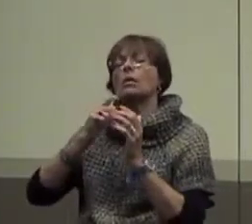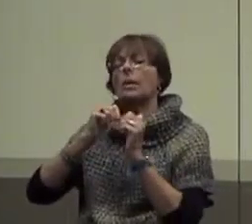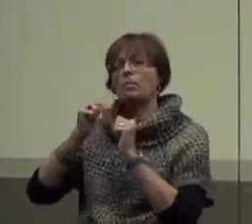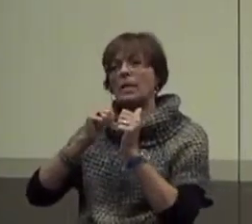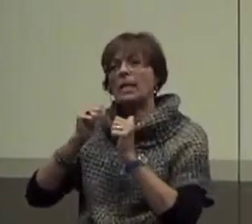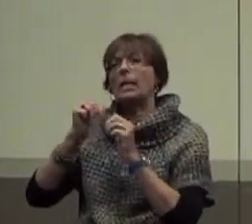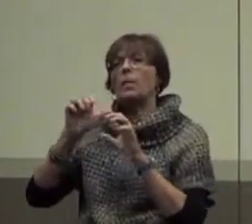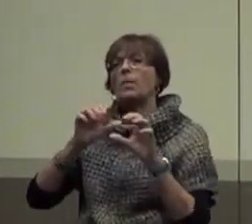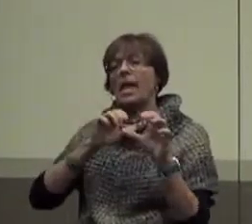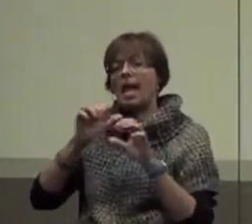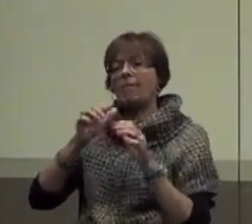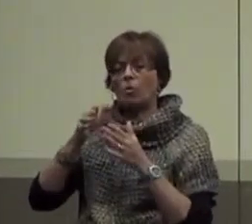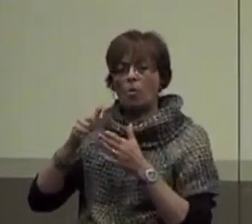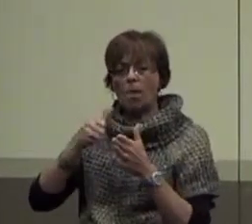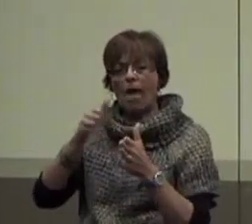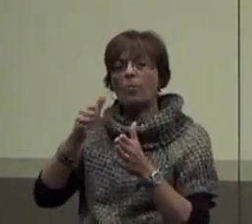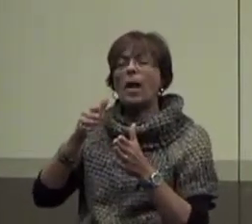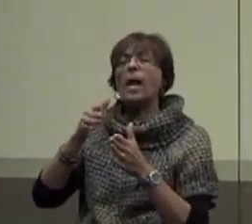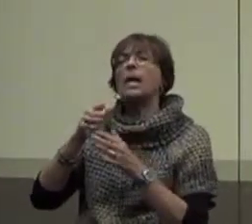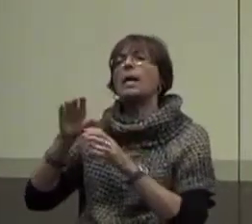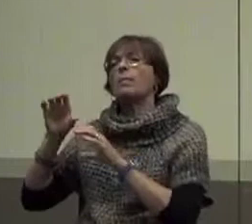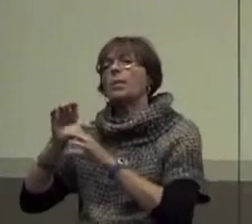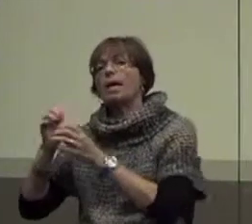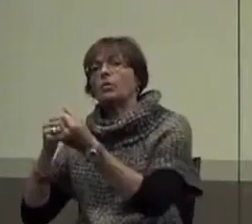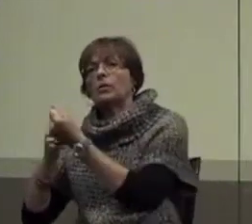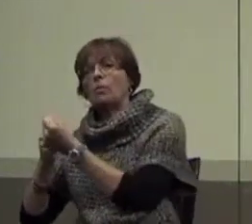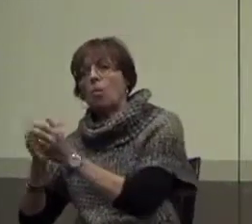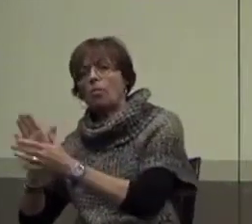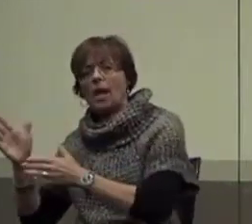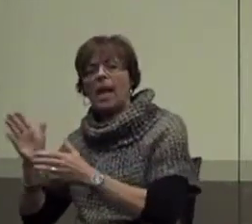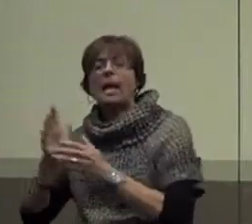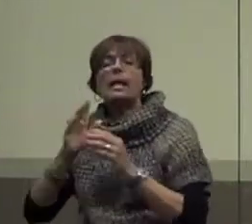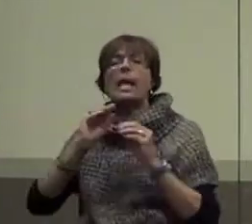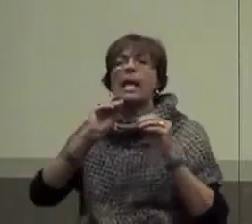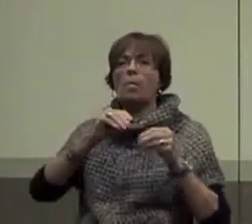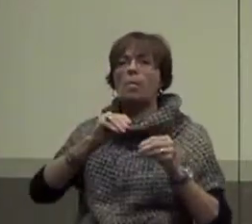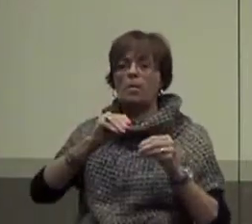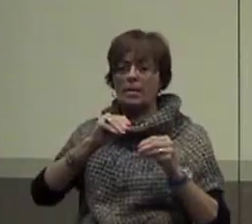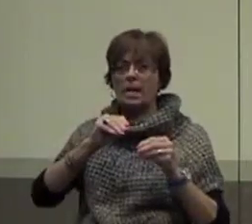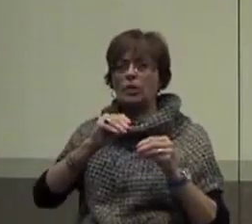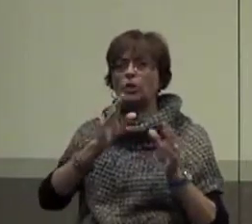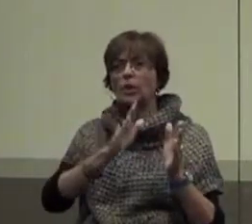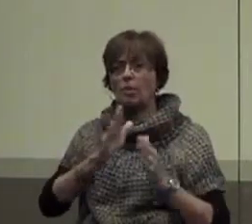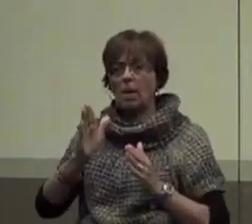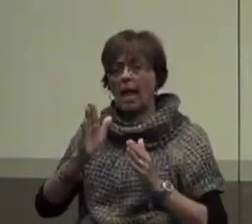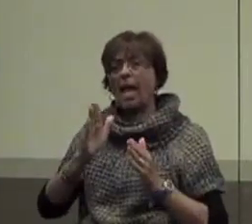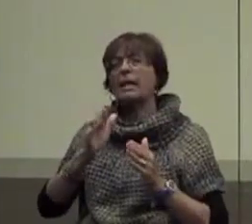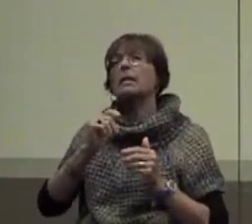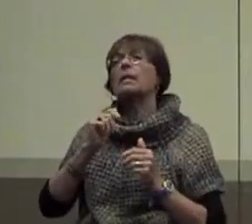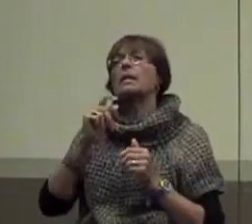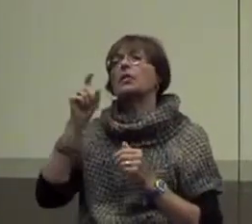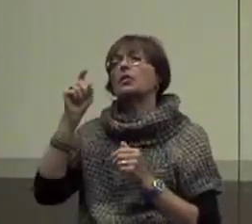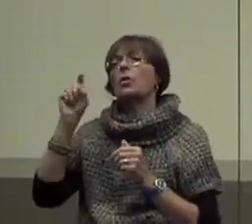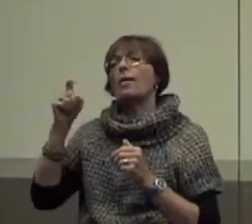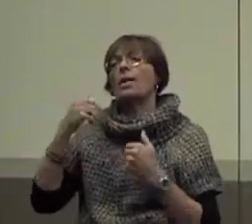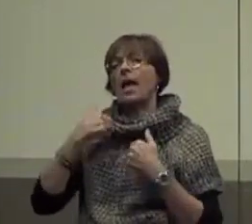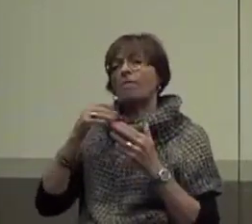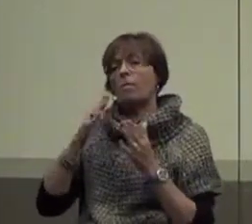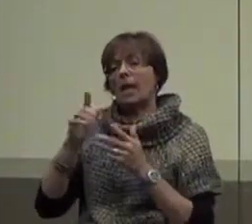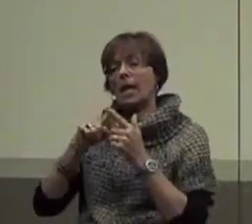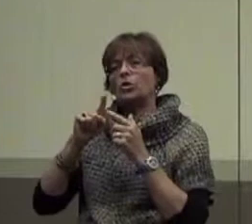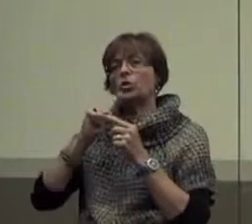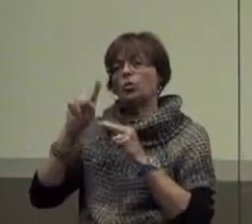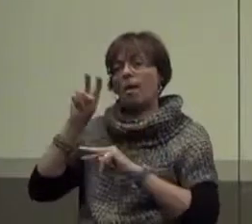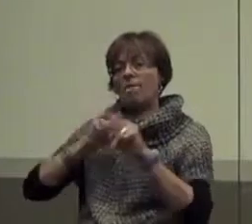pathway, our behavior support plan, the implementation plan. Of course, you have to have a plan to evaluate